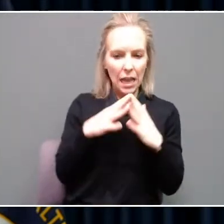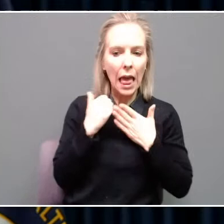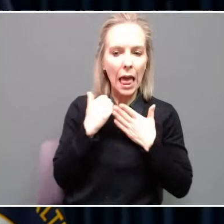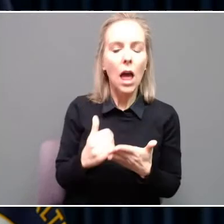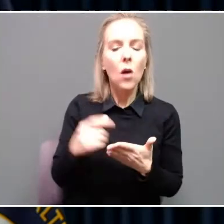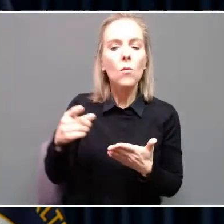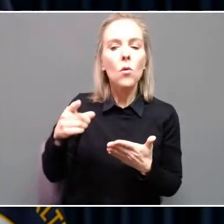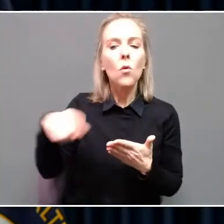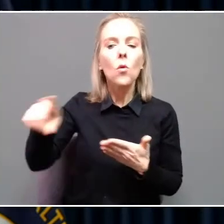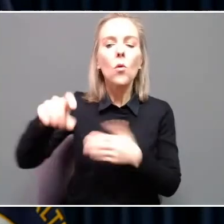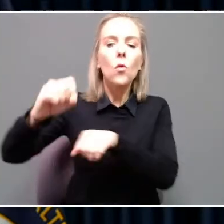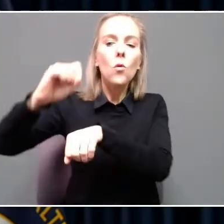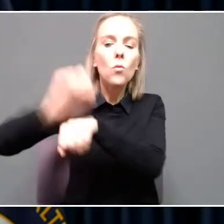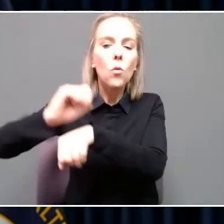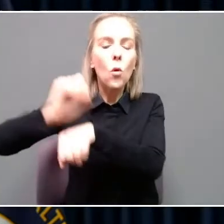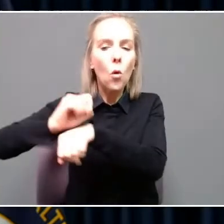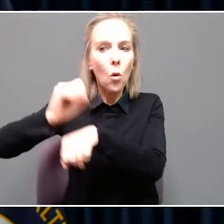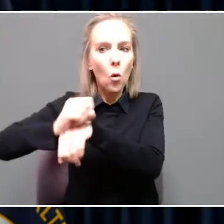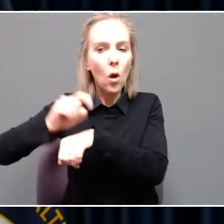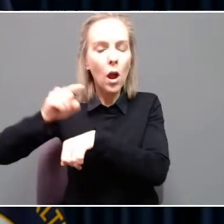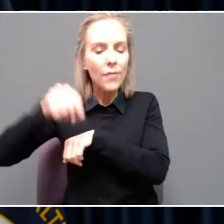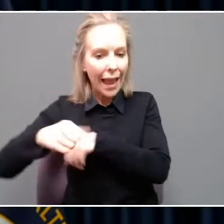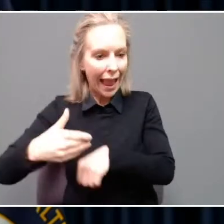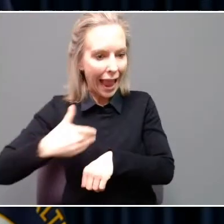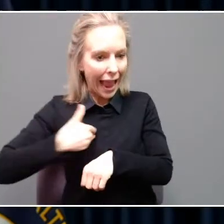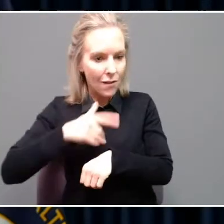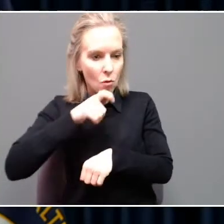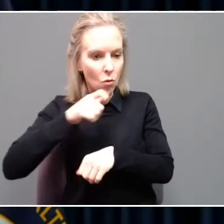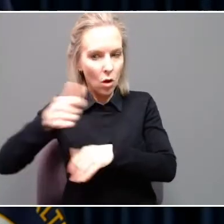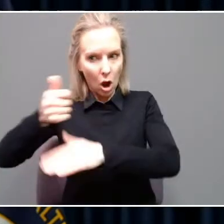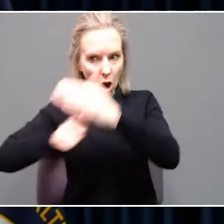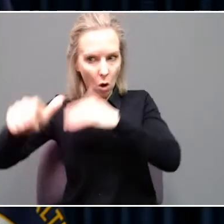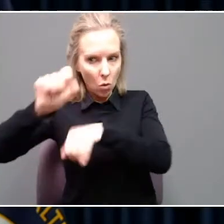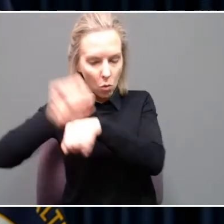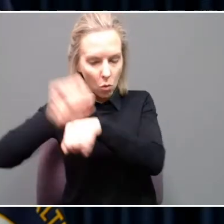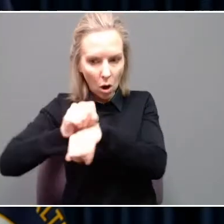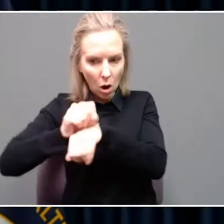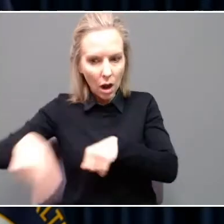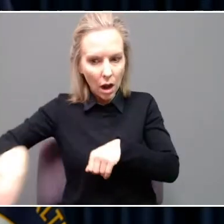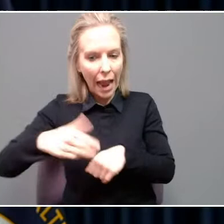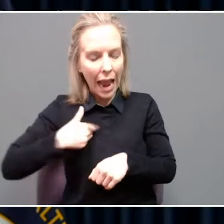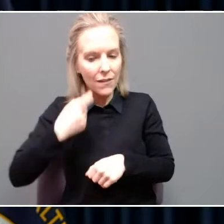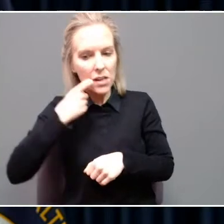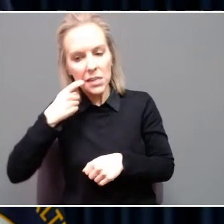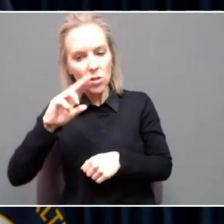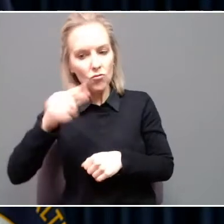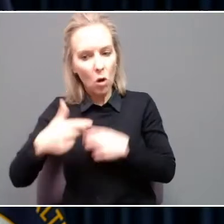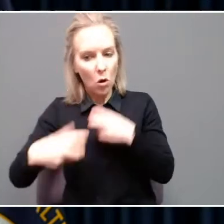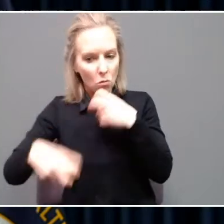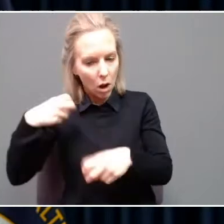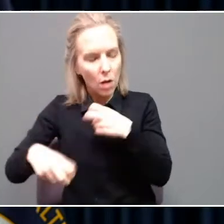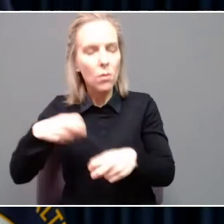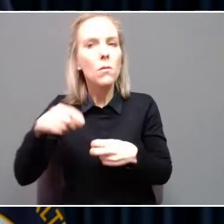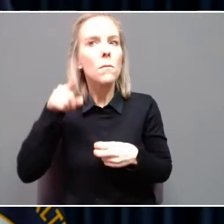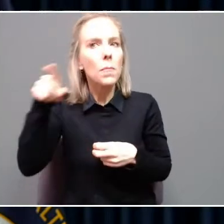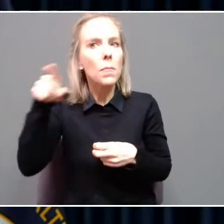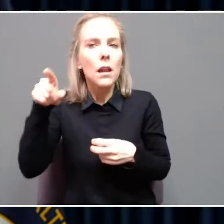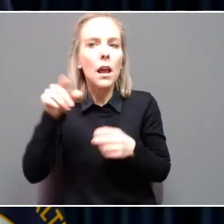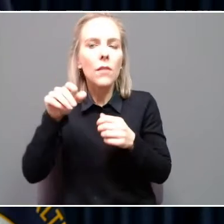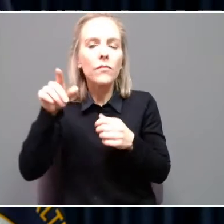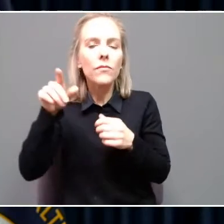to addiction services when in need, because when someone is falling into addiction as an employer, the best thing you can do is get them